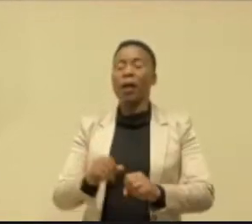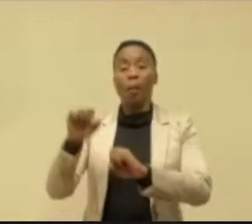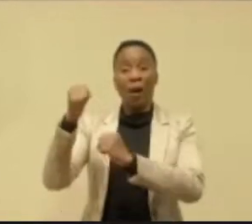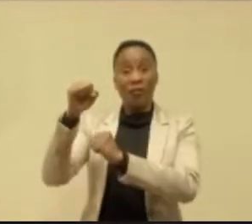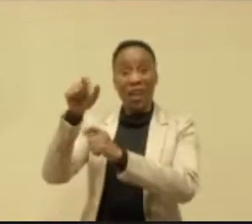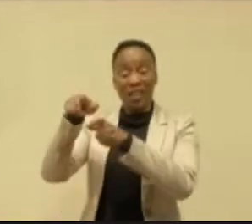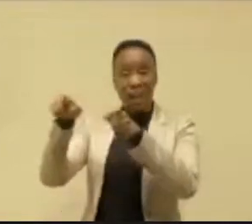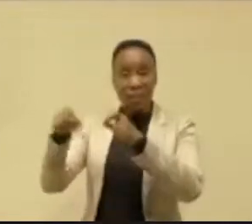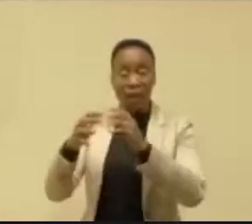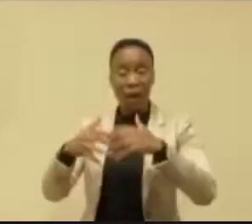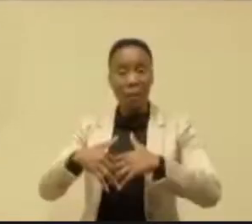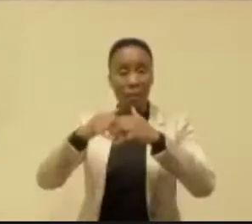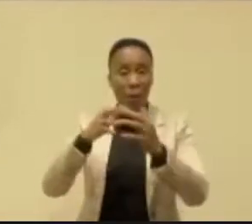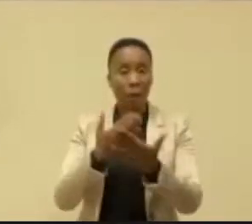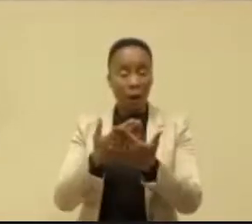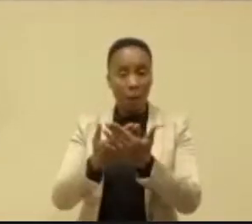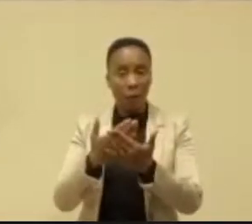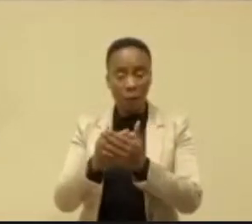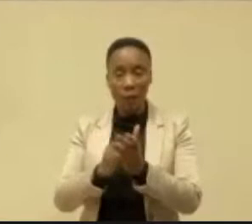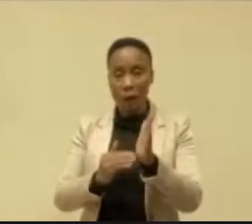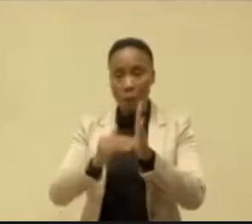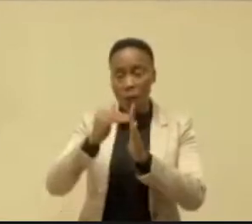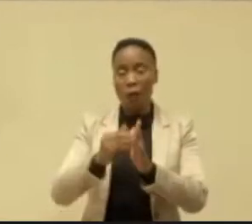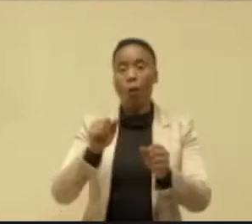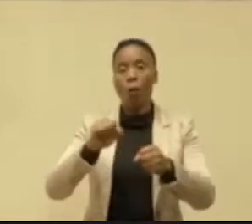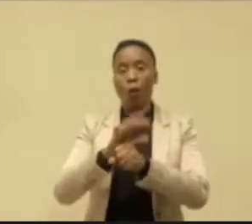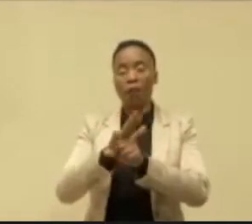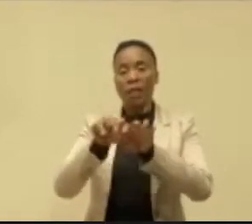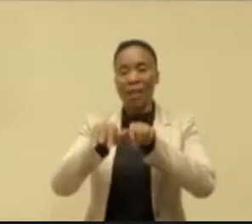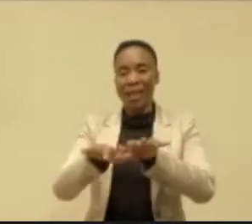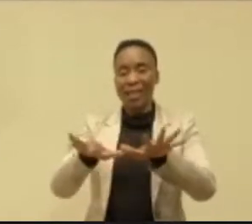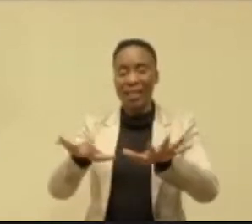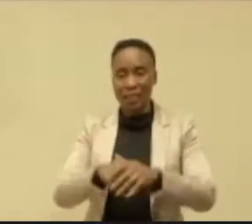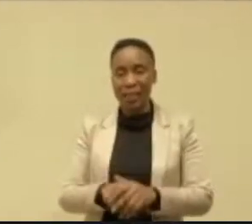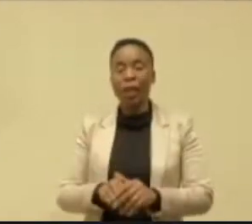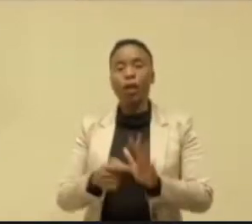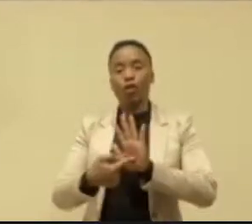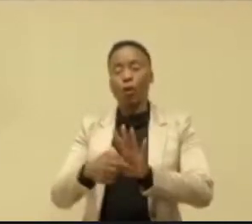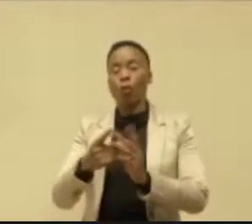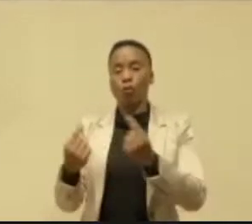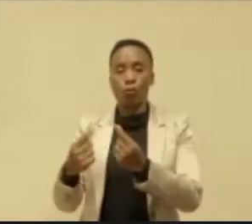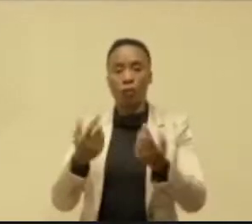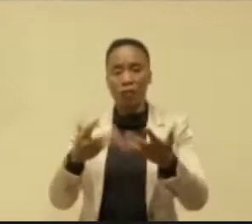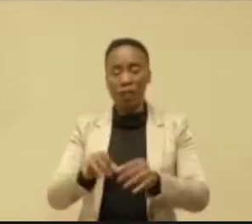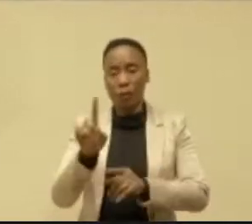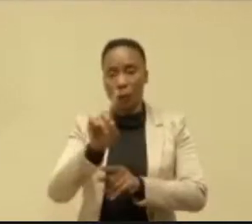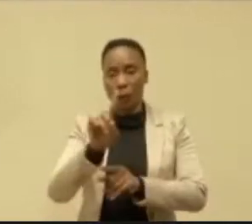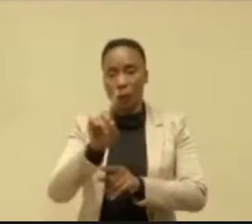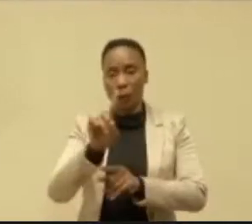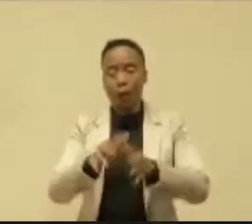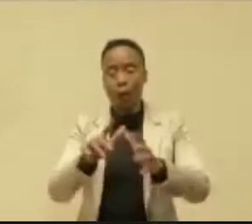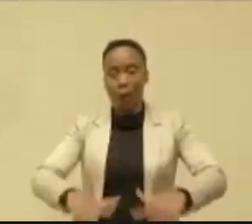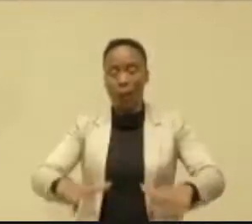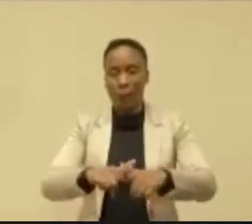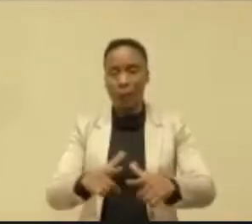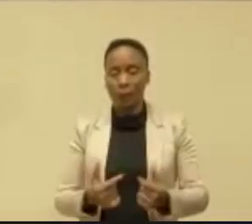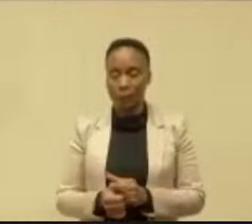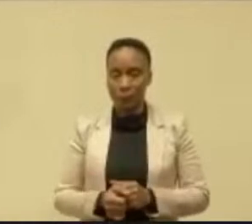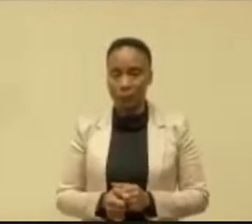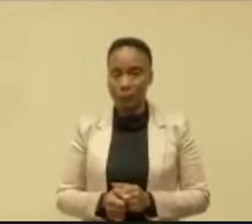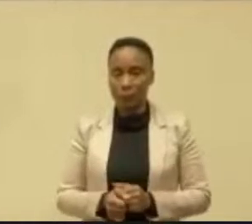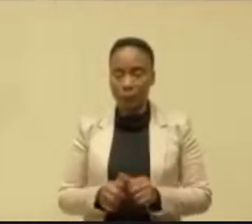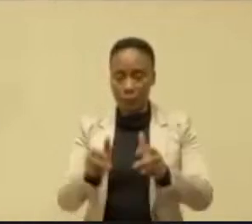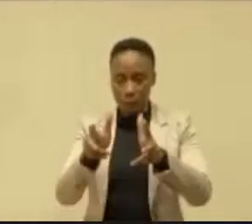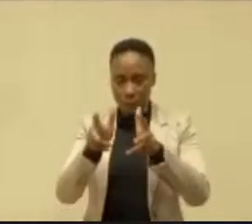increased capacity for covete 19 essentials showing what can be done locally zooming into the